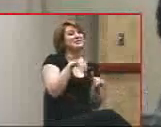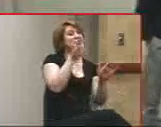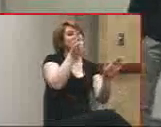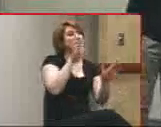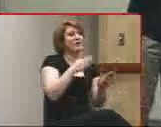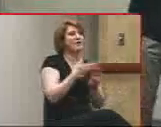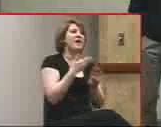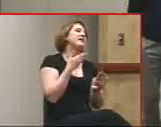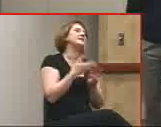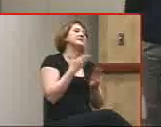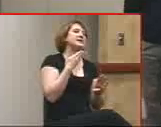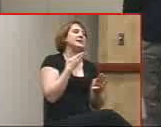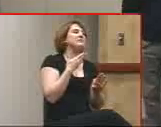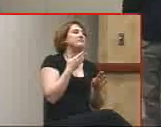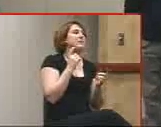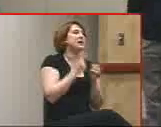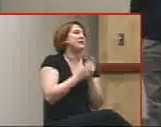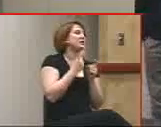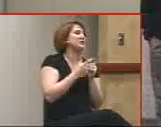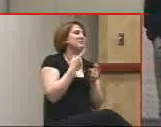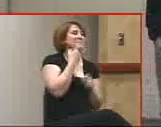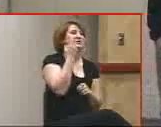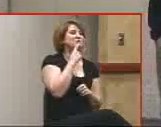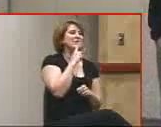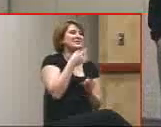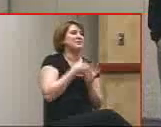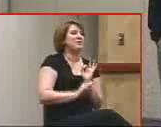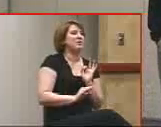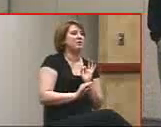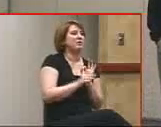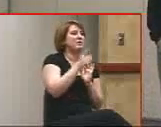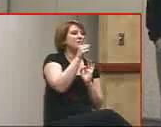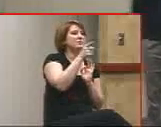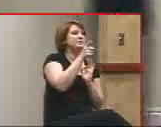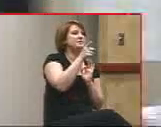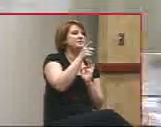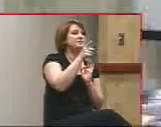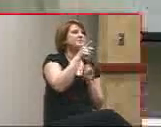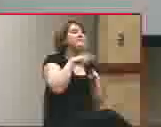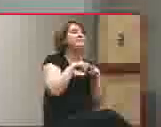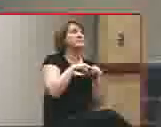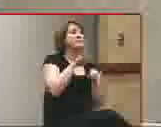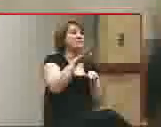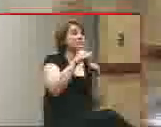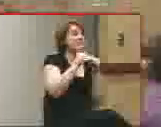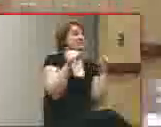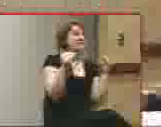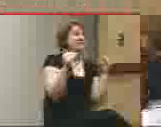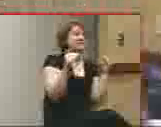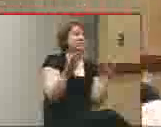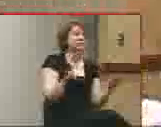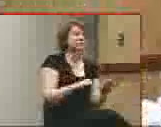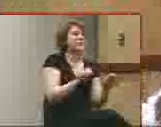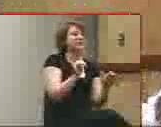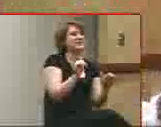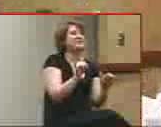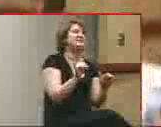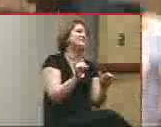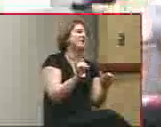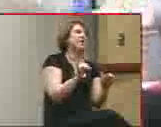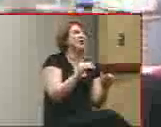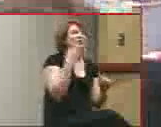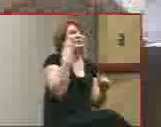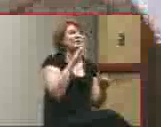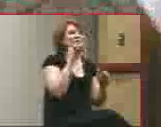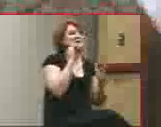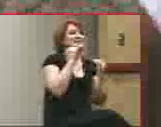antecedent manipulation because it's really simple. Depending on her level, you can do all the stuff like put the blue smiley face on her desk, take it down,